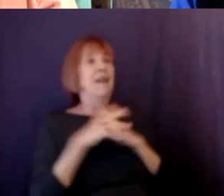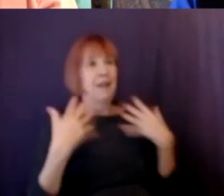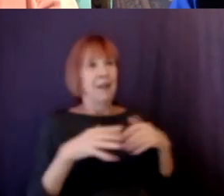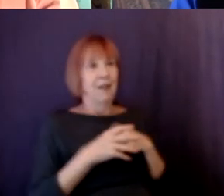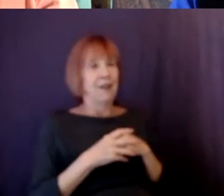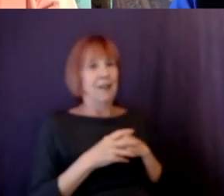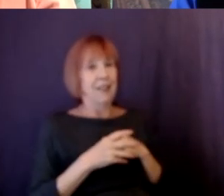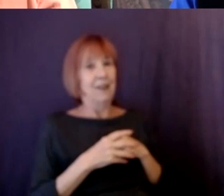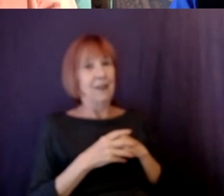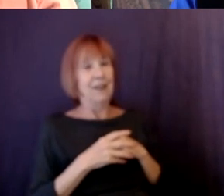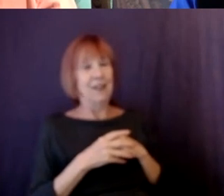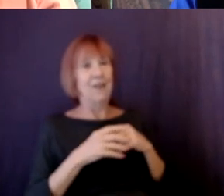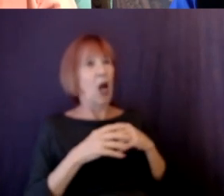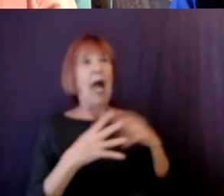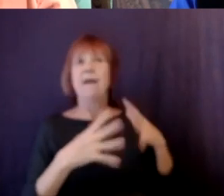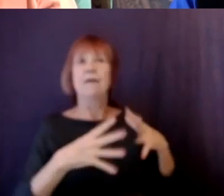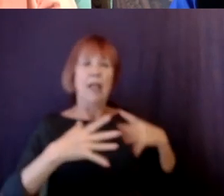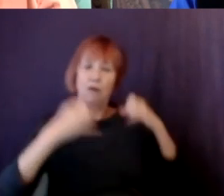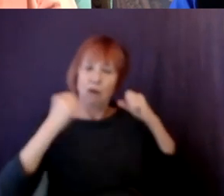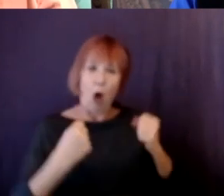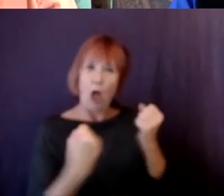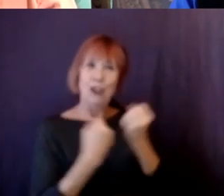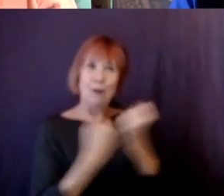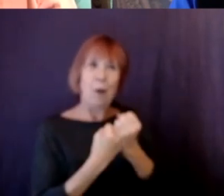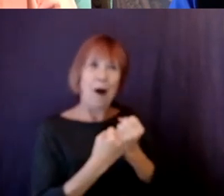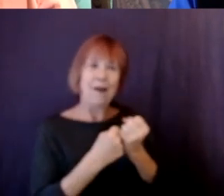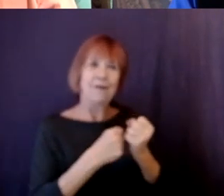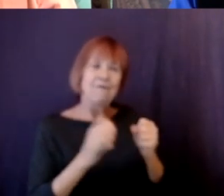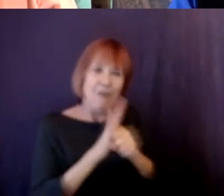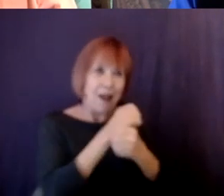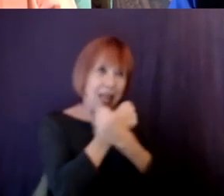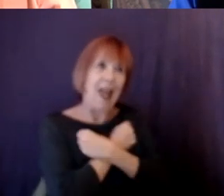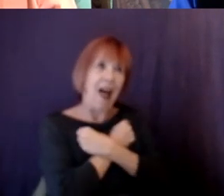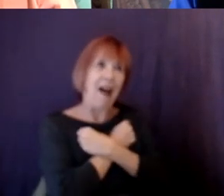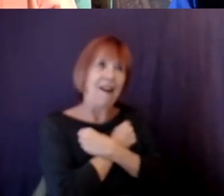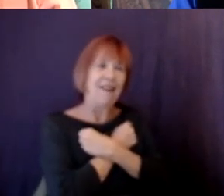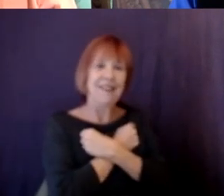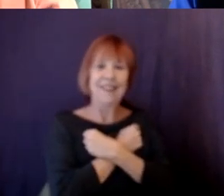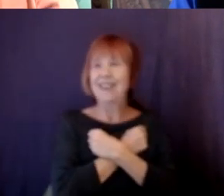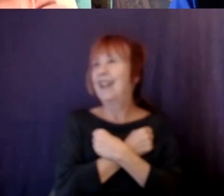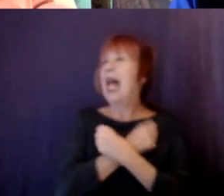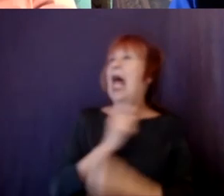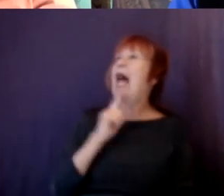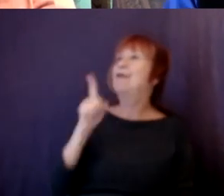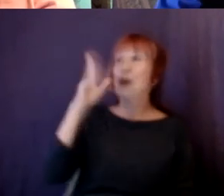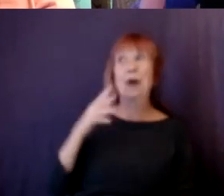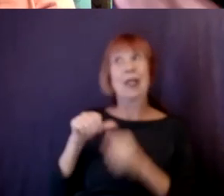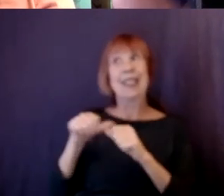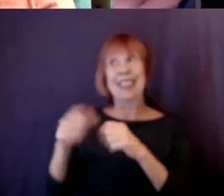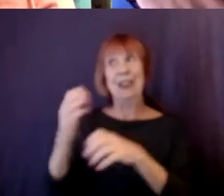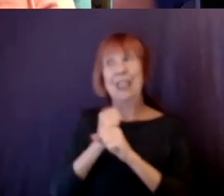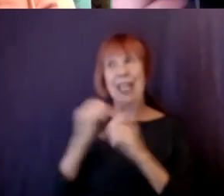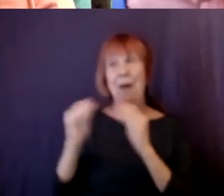so overwhelmingly supportive and lovely. It's been great. Well, and I'm sure you'll continue to get more. I will send